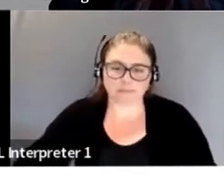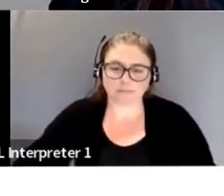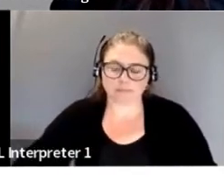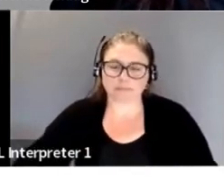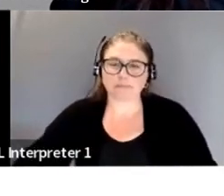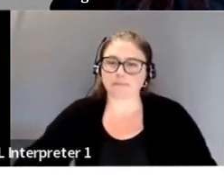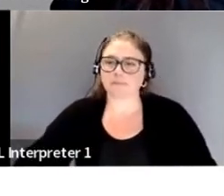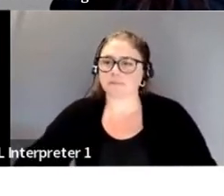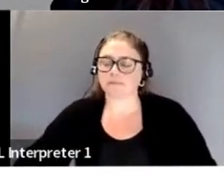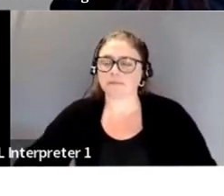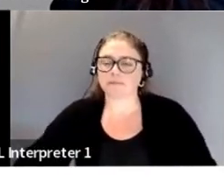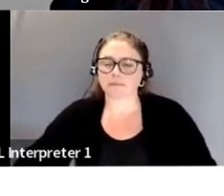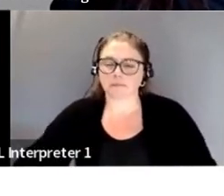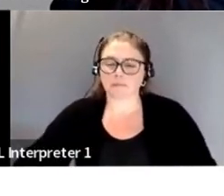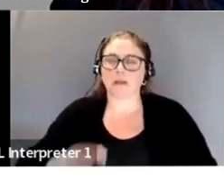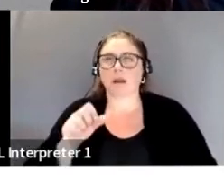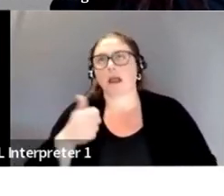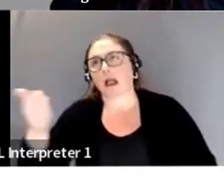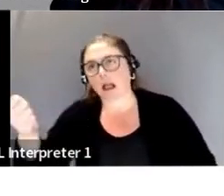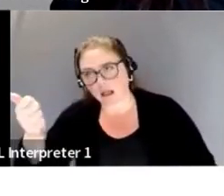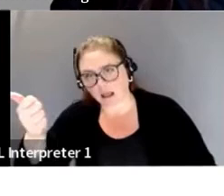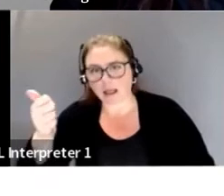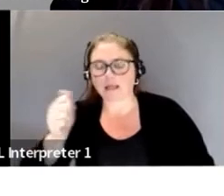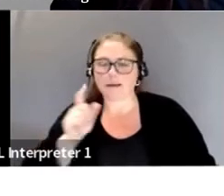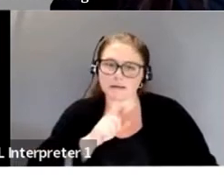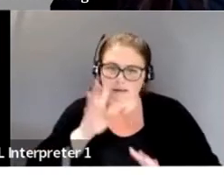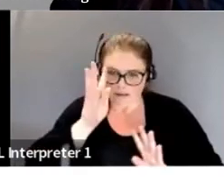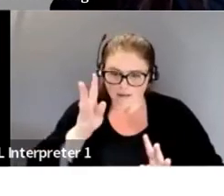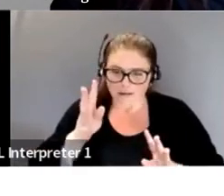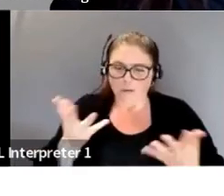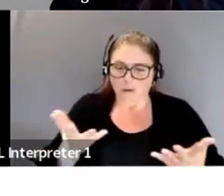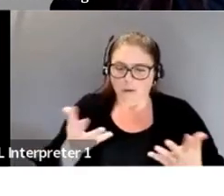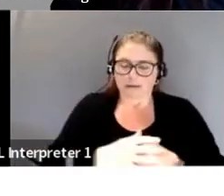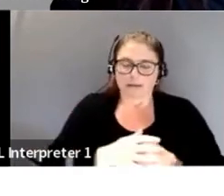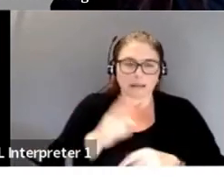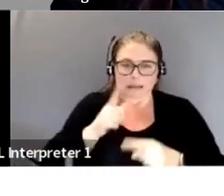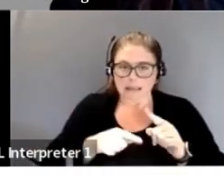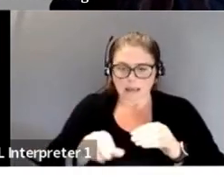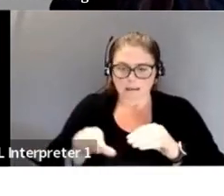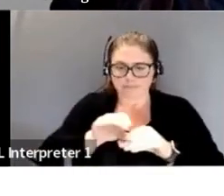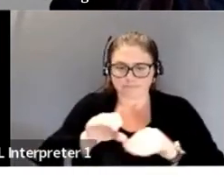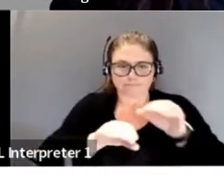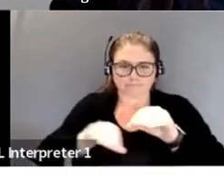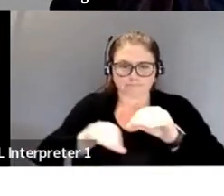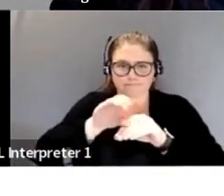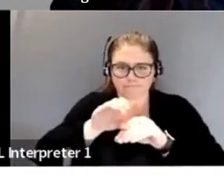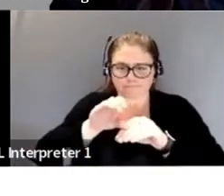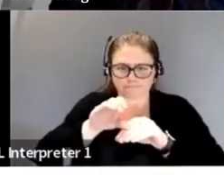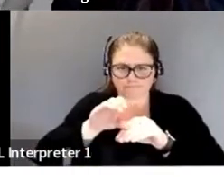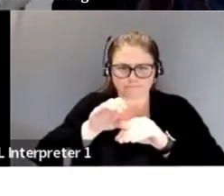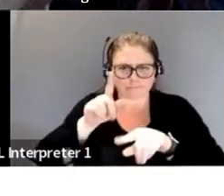Okay, so the second myth, and one that leaves a lot of funding on the table for businesses, is that grants cannot be stacked. What